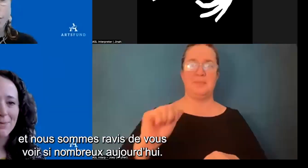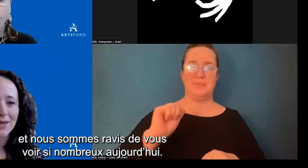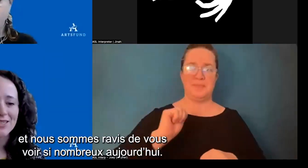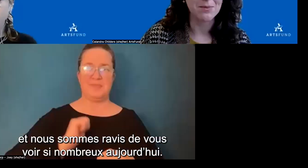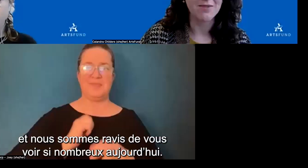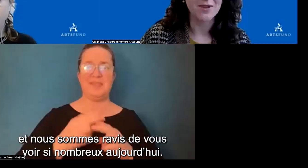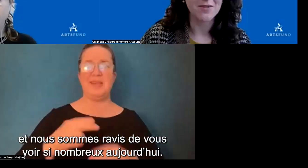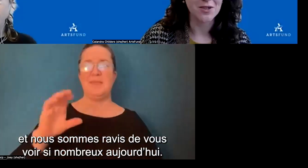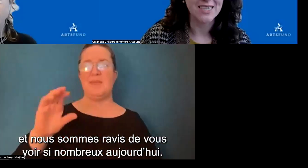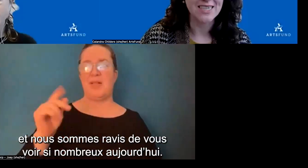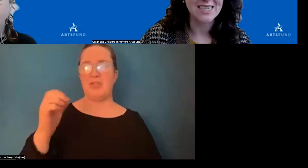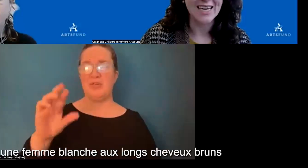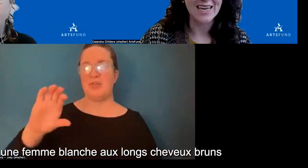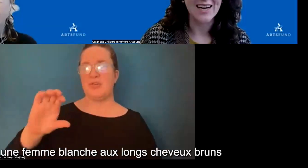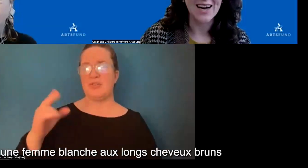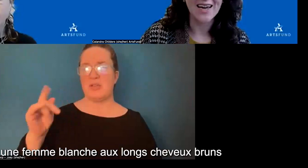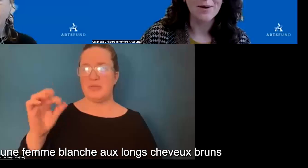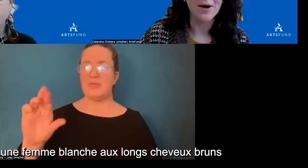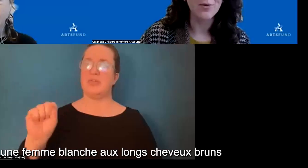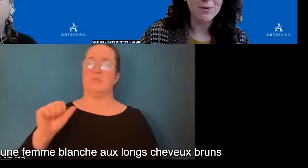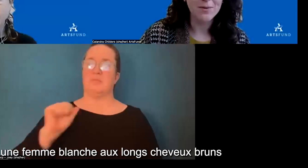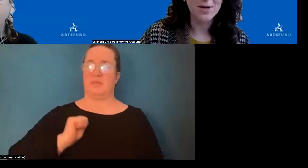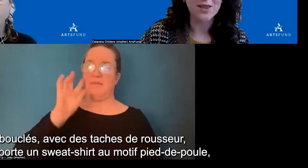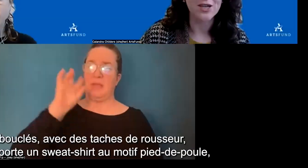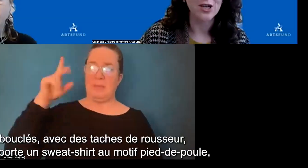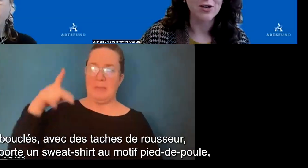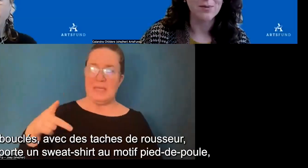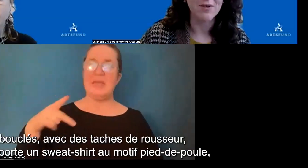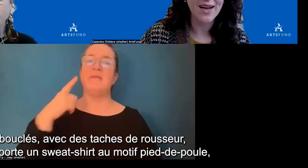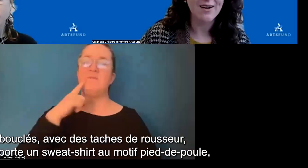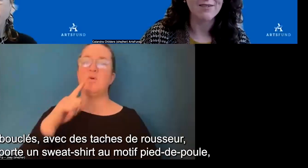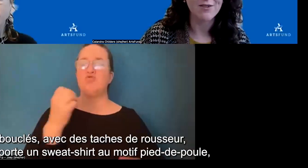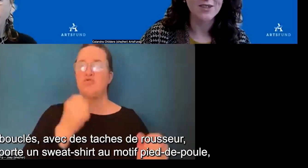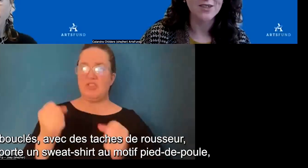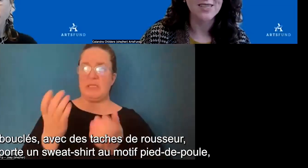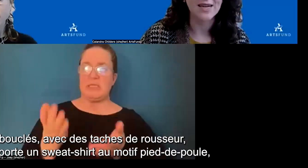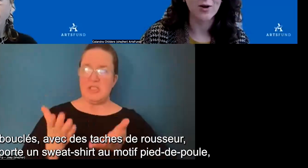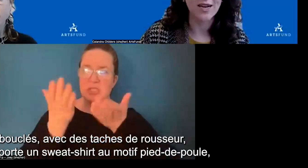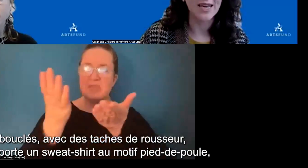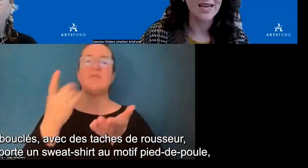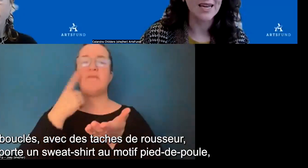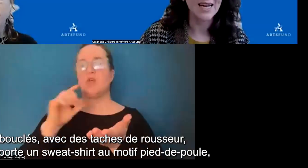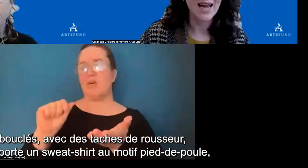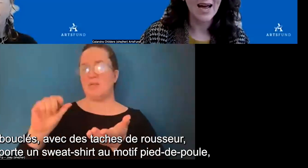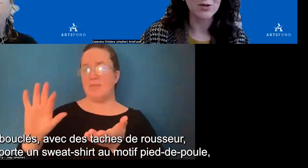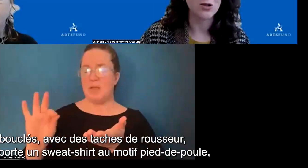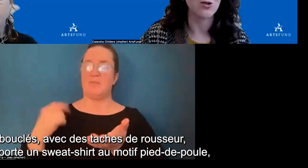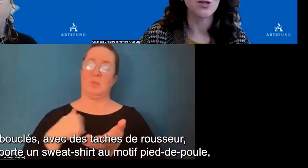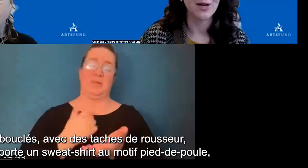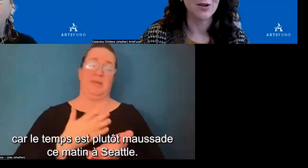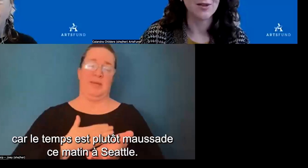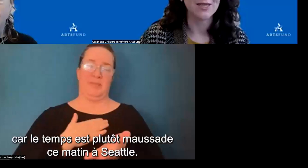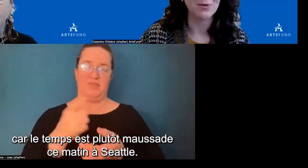so happy that so many of you have joined us today. I am a white woman with long curly brown hair and freckles, and I'm wearing a